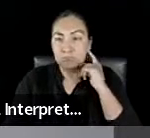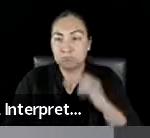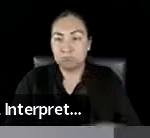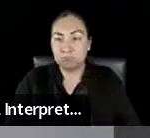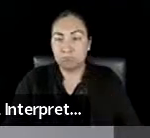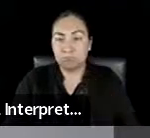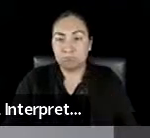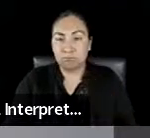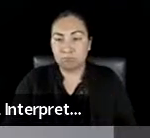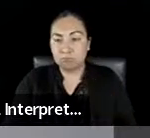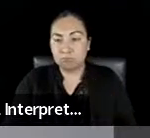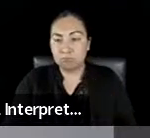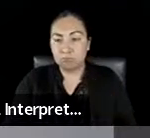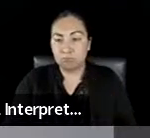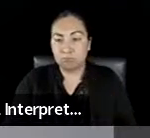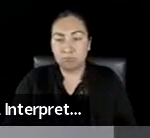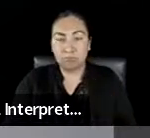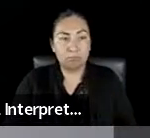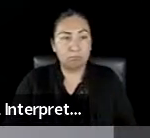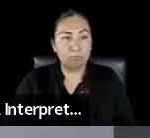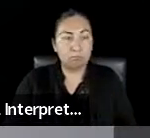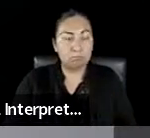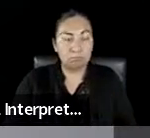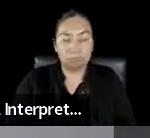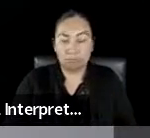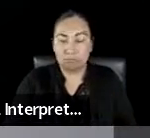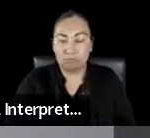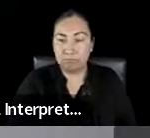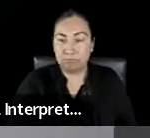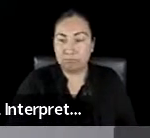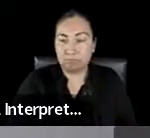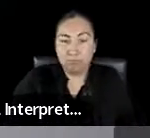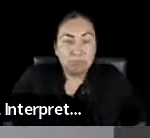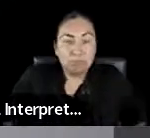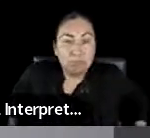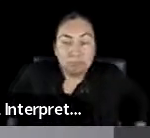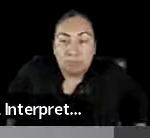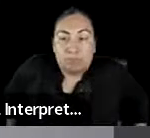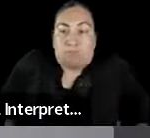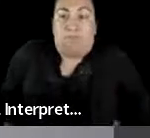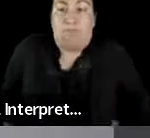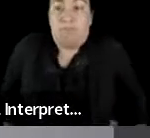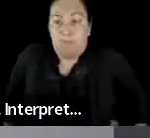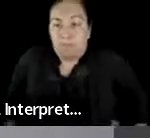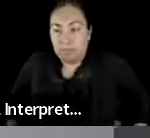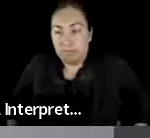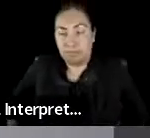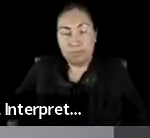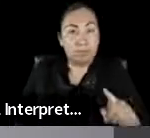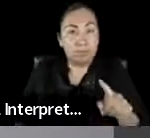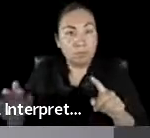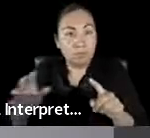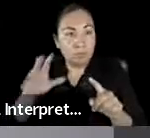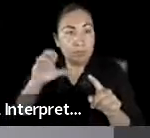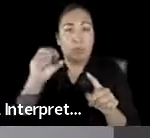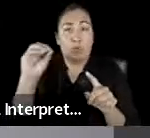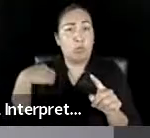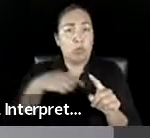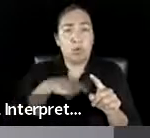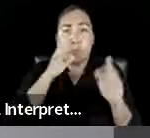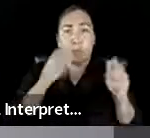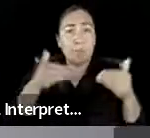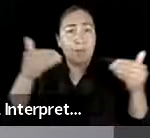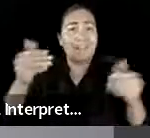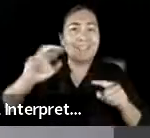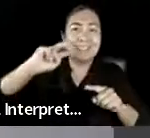life you get second chances, and this is going to be one of those times. So we're going to go back, take a second chance, and roll it and pretend like none of